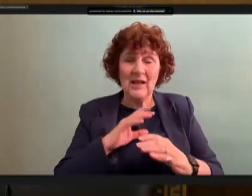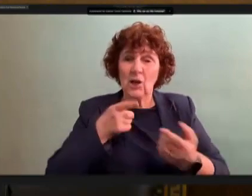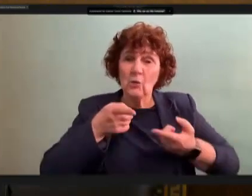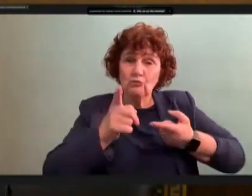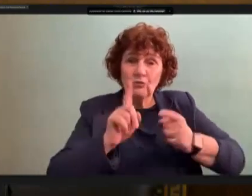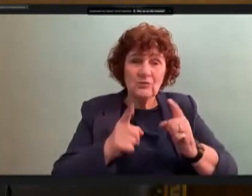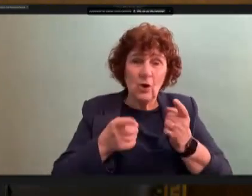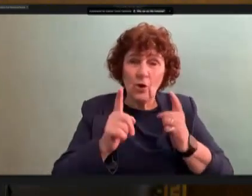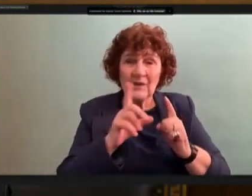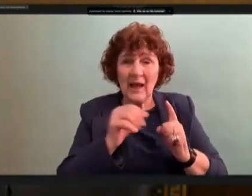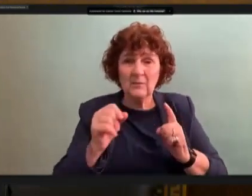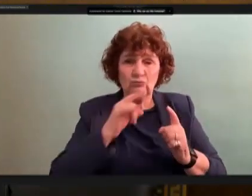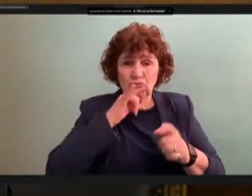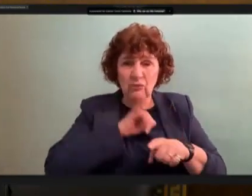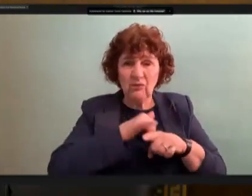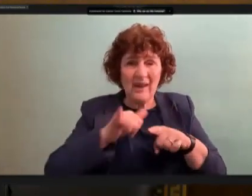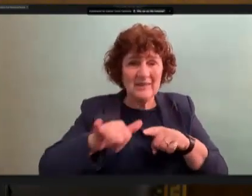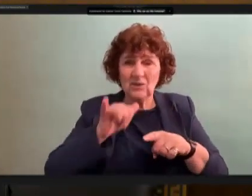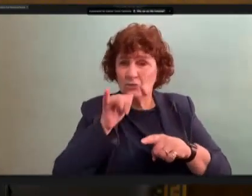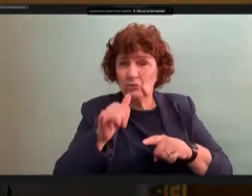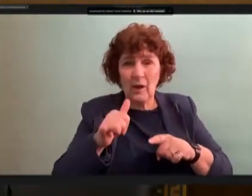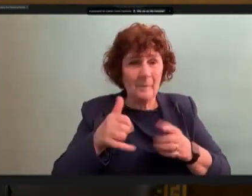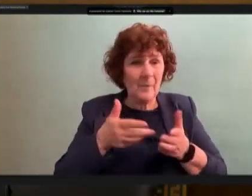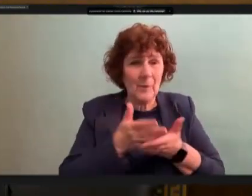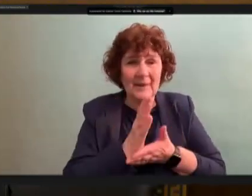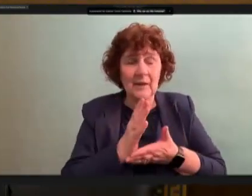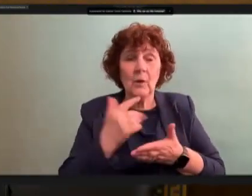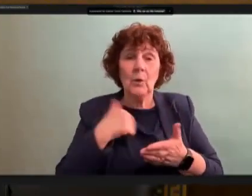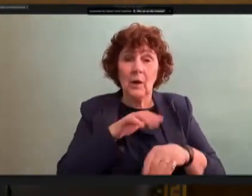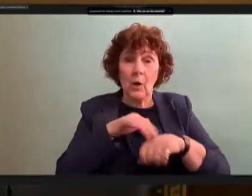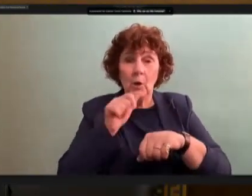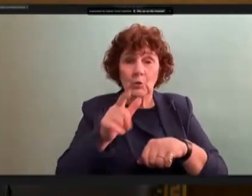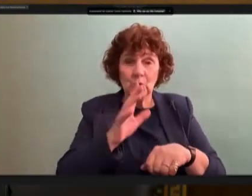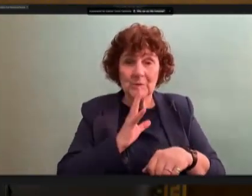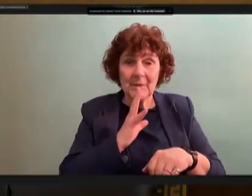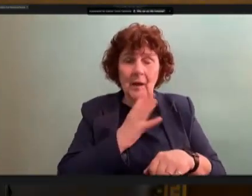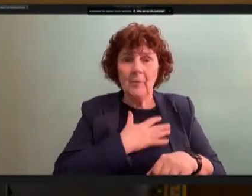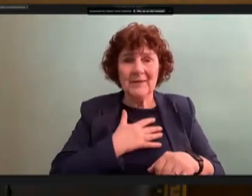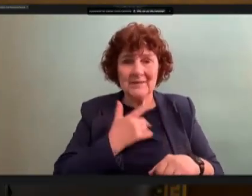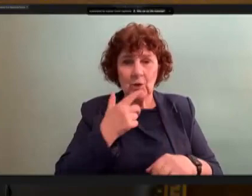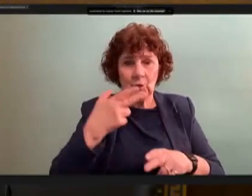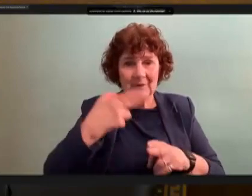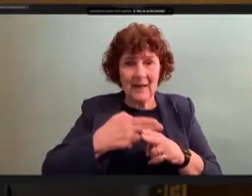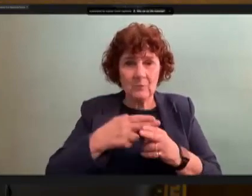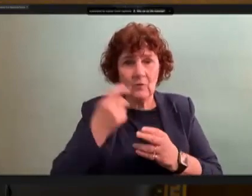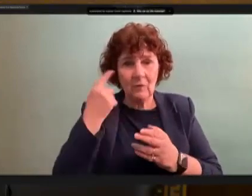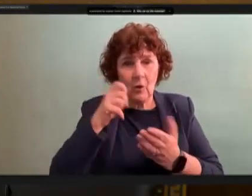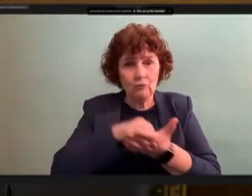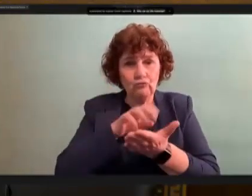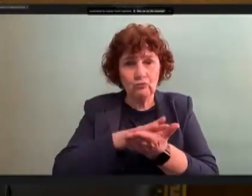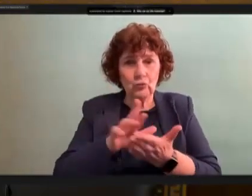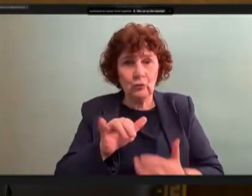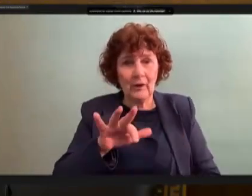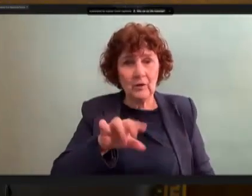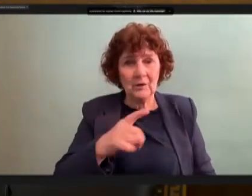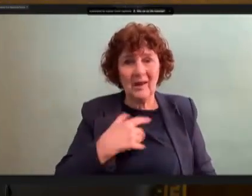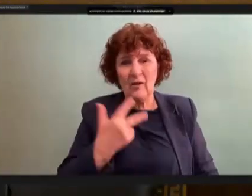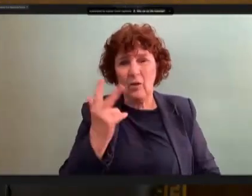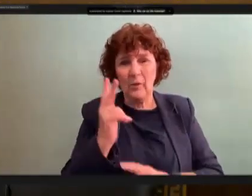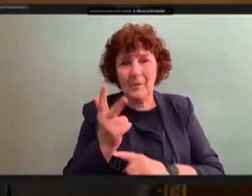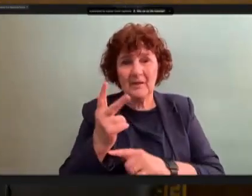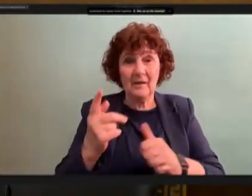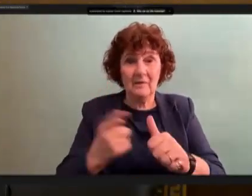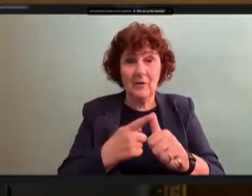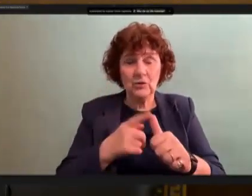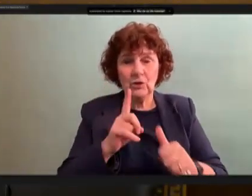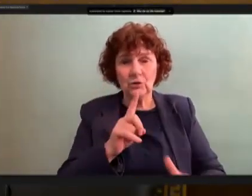be permitted. When you are called to speak, please state your name and neighborhood for the record. You will have 3 minutes. Our first registered speaker is Dr.